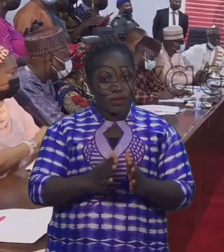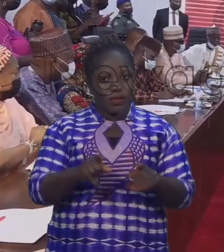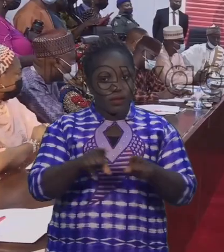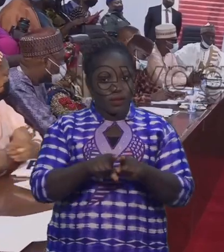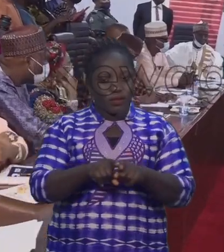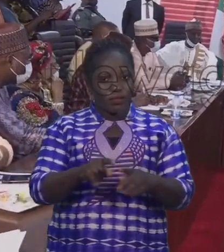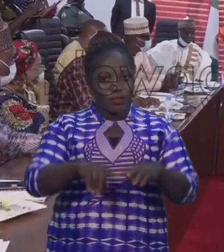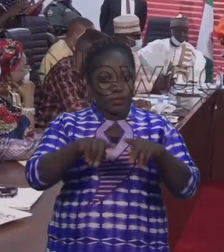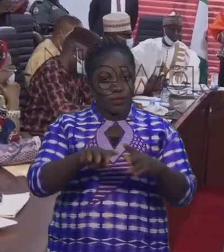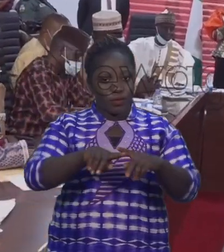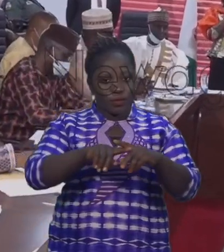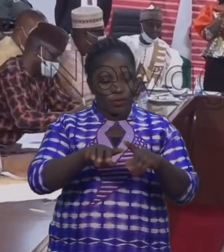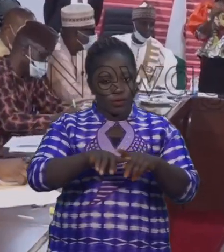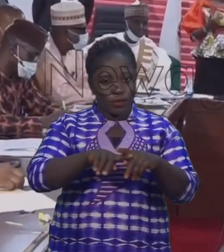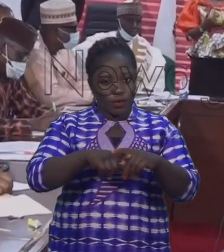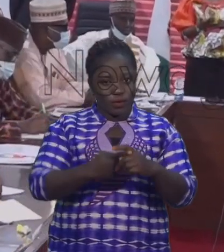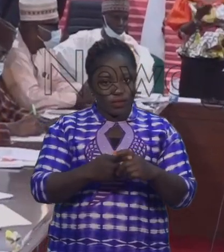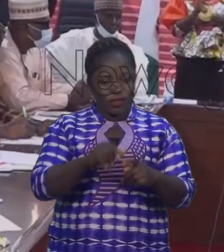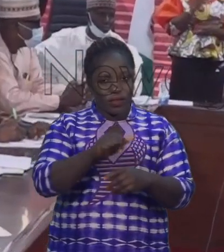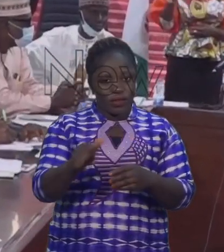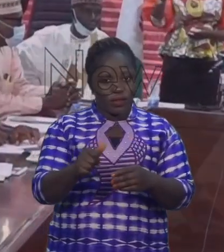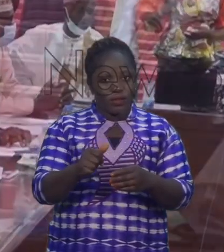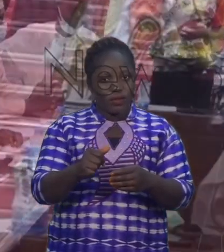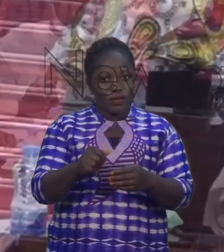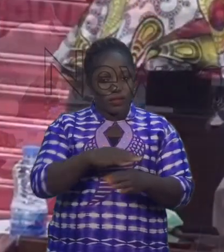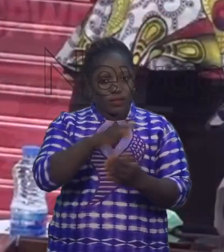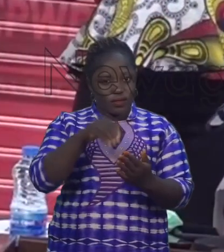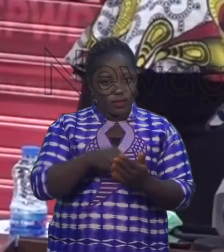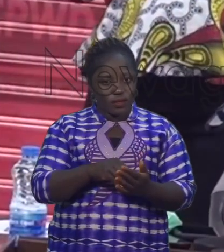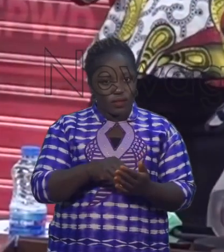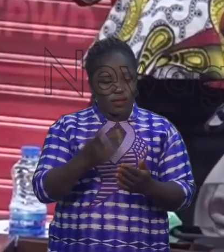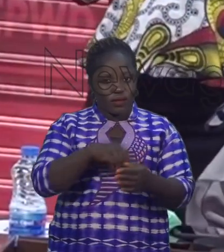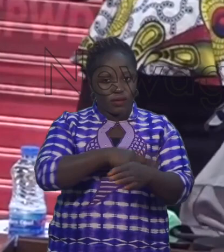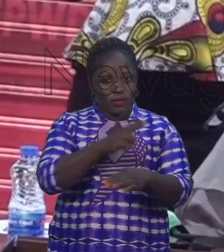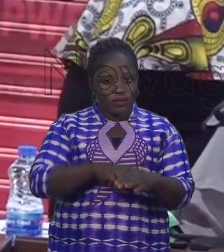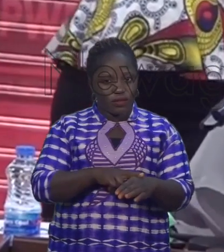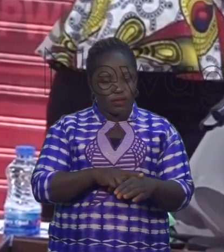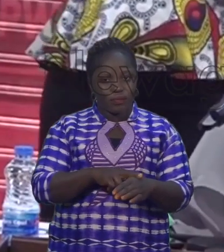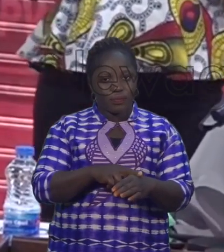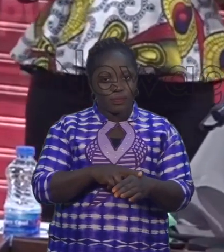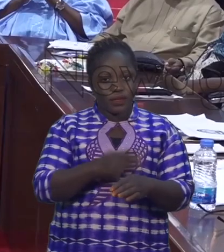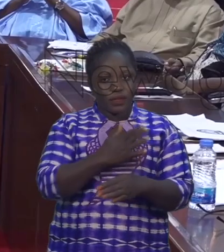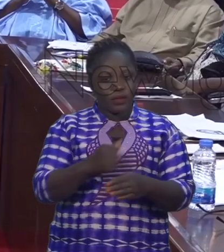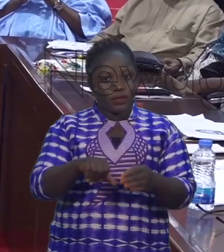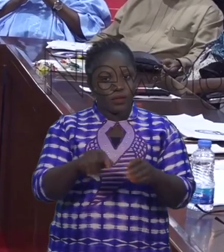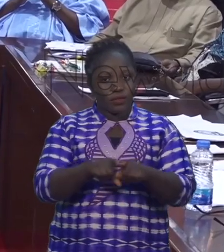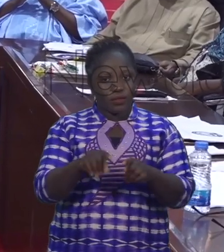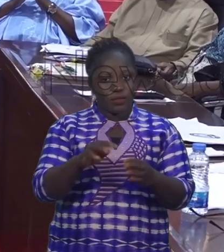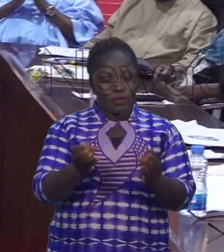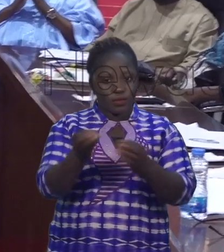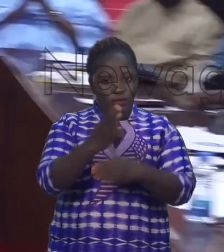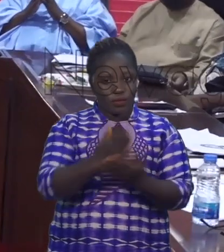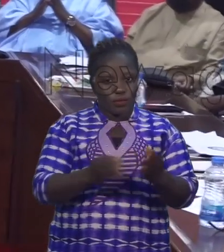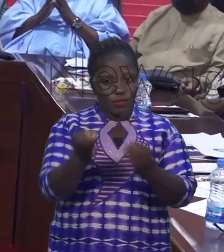minister, while there, also launched a mini braille printing center, as well as a National Disability Data Processing Center, an accessible